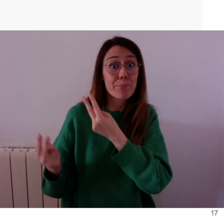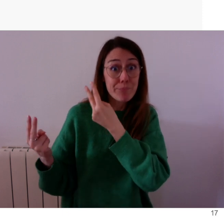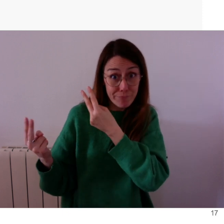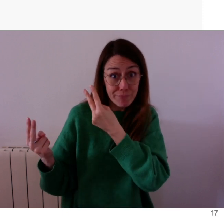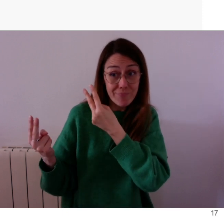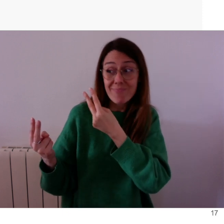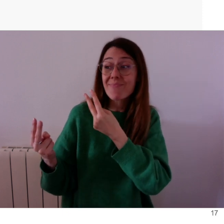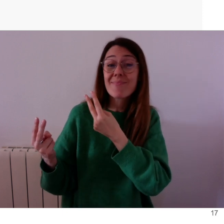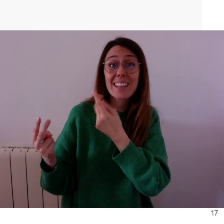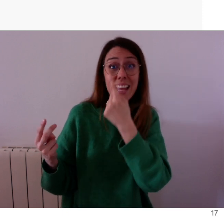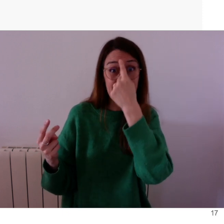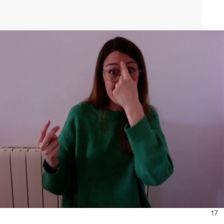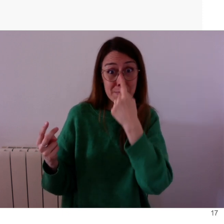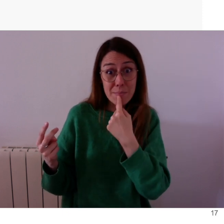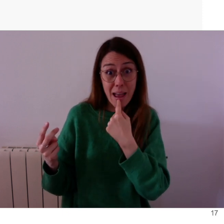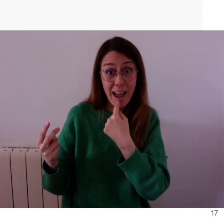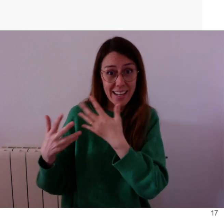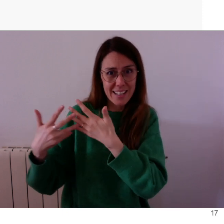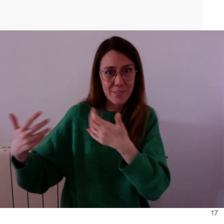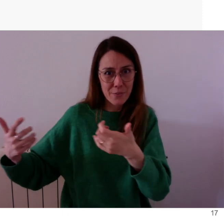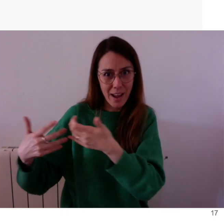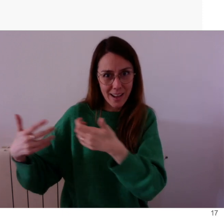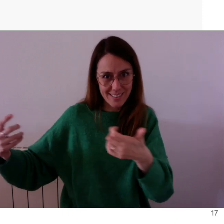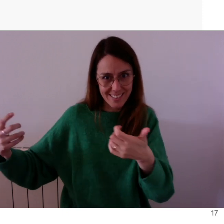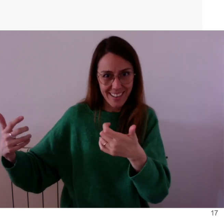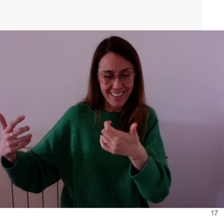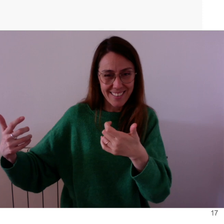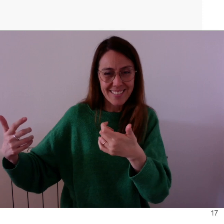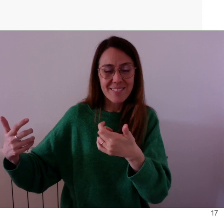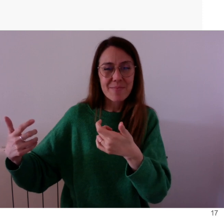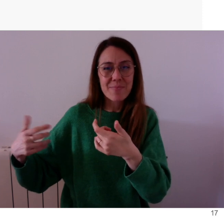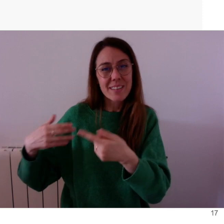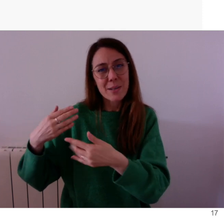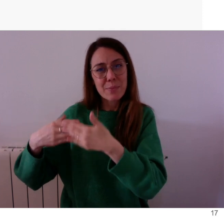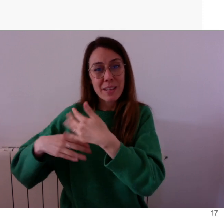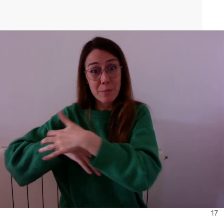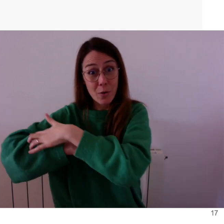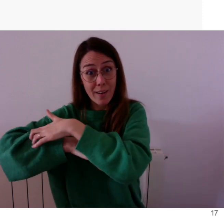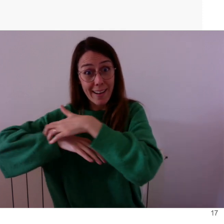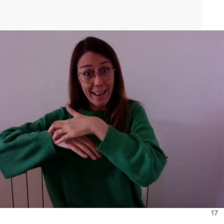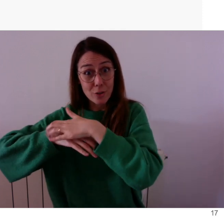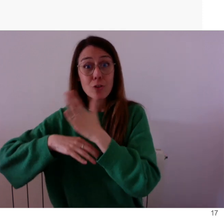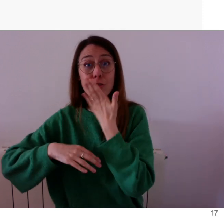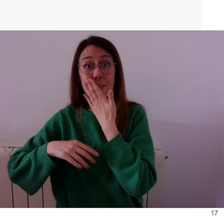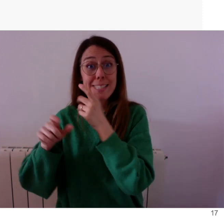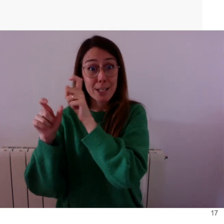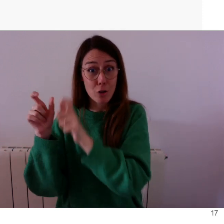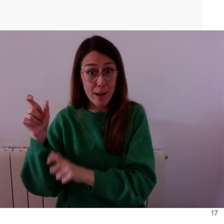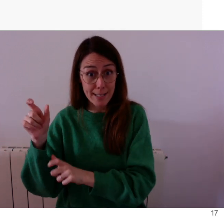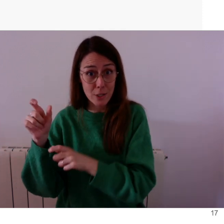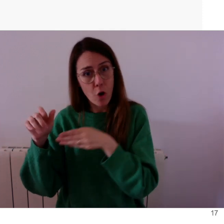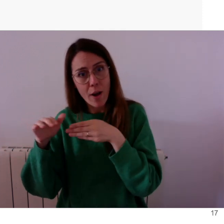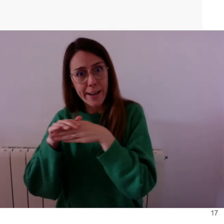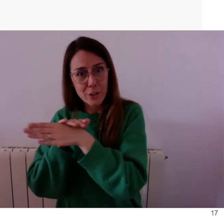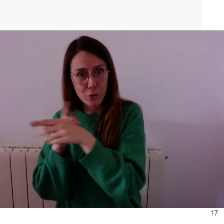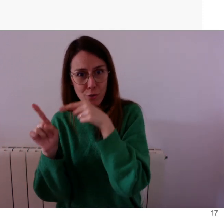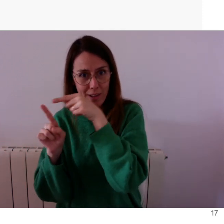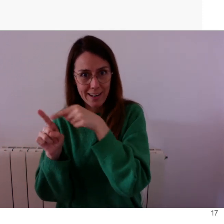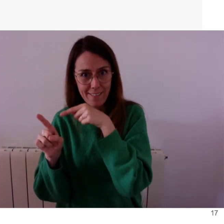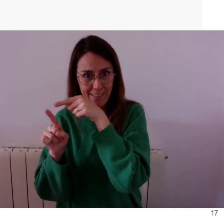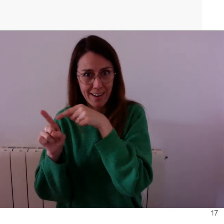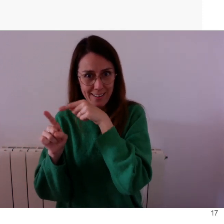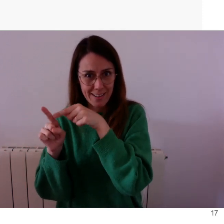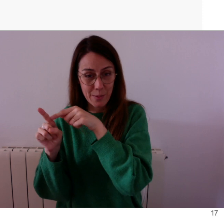cat is going down the pipe and then the cat is rolling down the street. So we first see that the cat